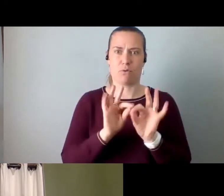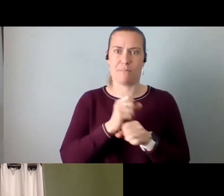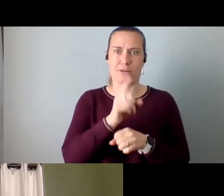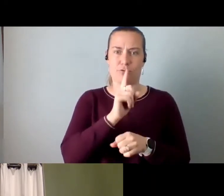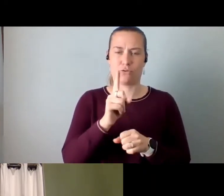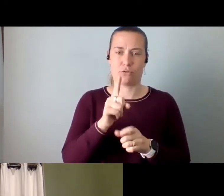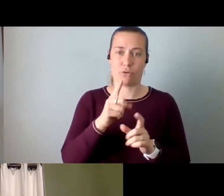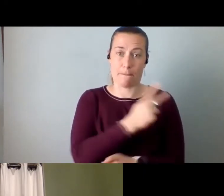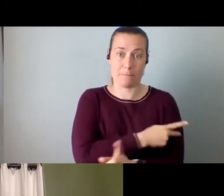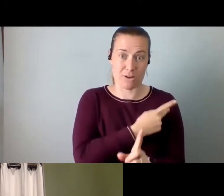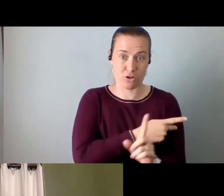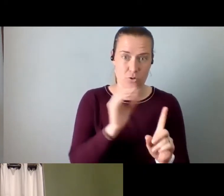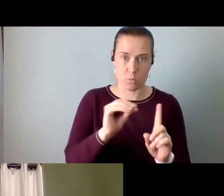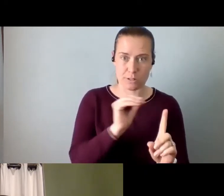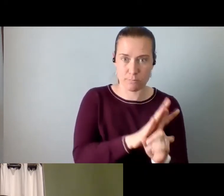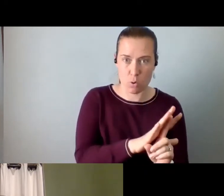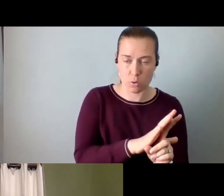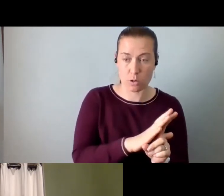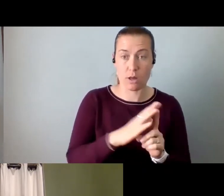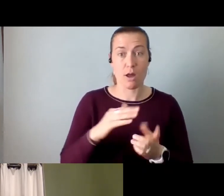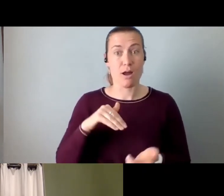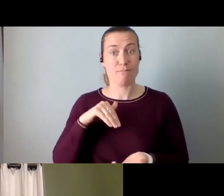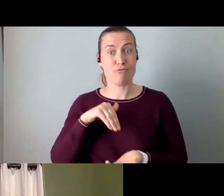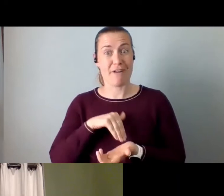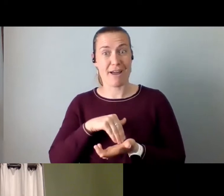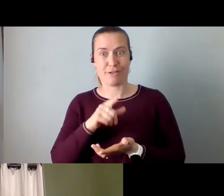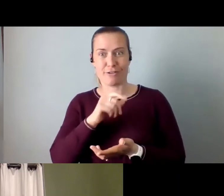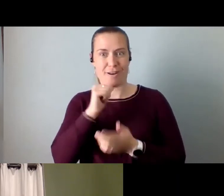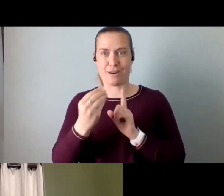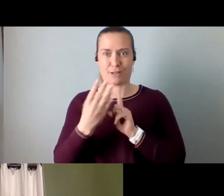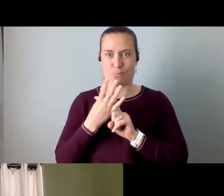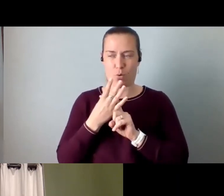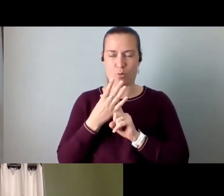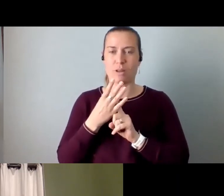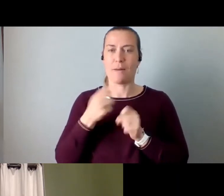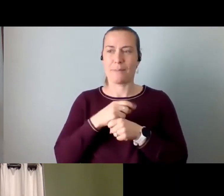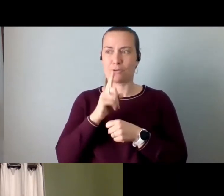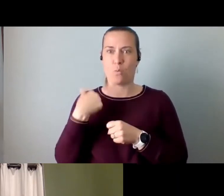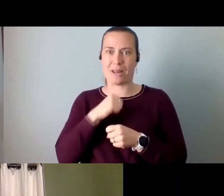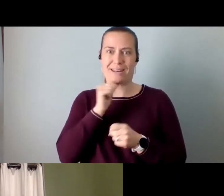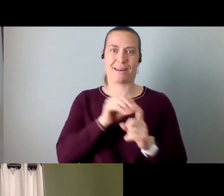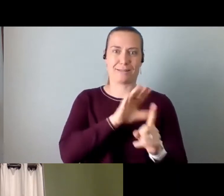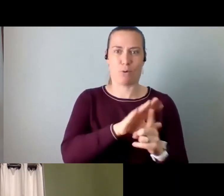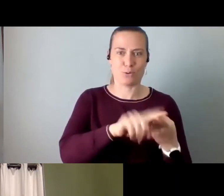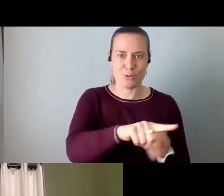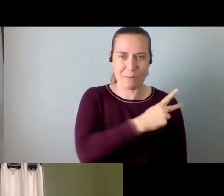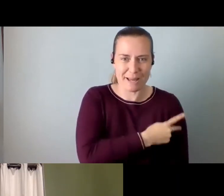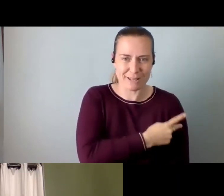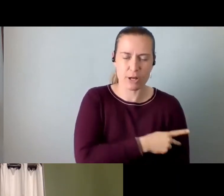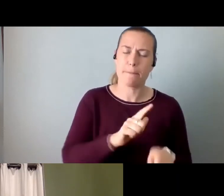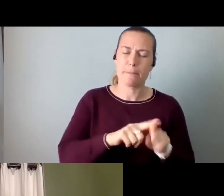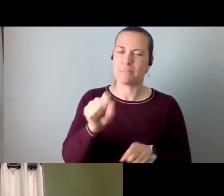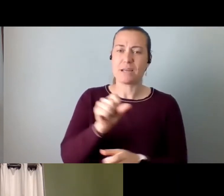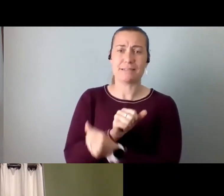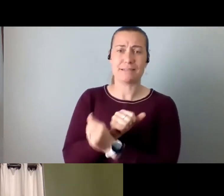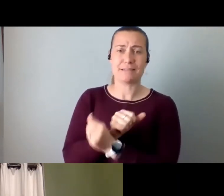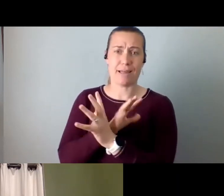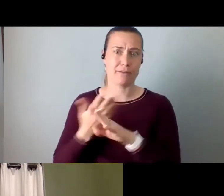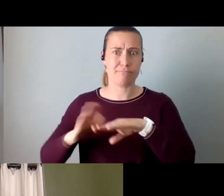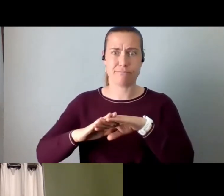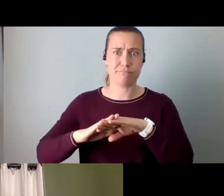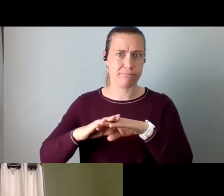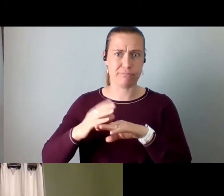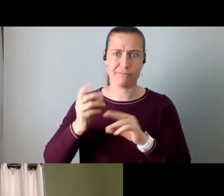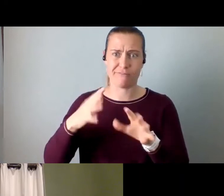and the patients weren't exposed to us because we were seeing multiple people. But telehealth was definitely something that expanded rapidly and could be used